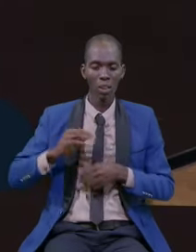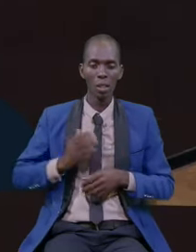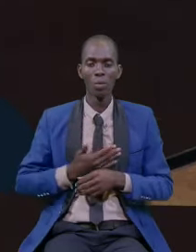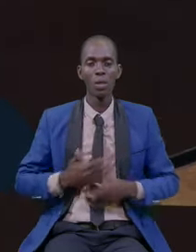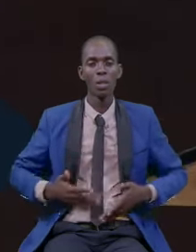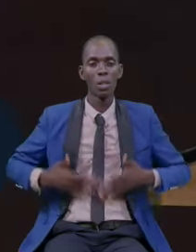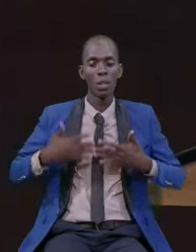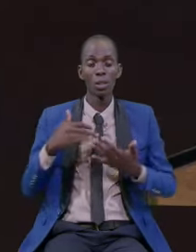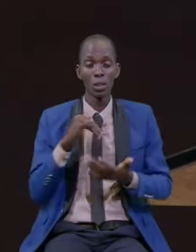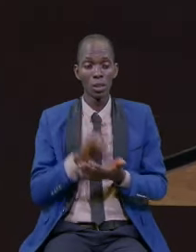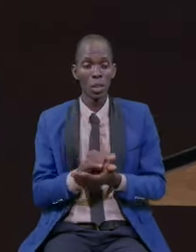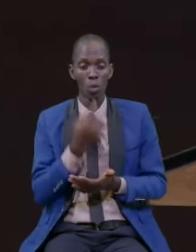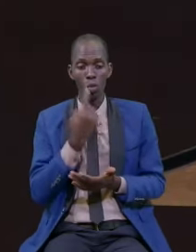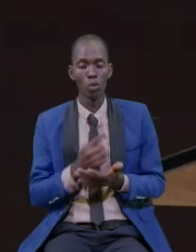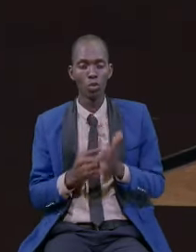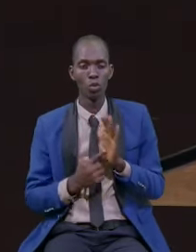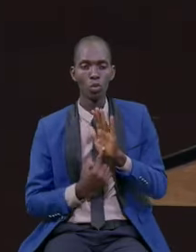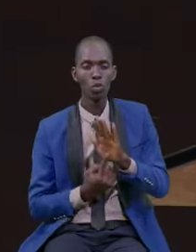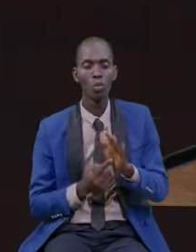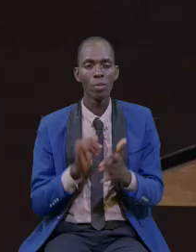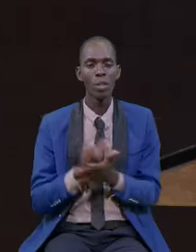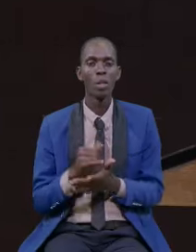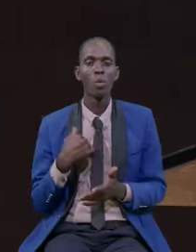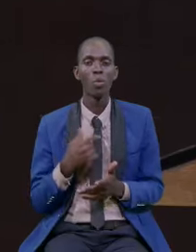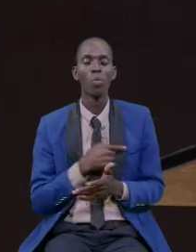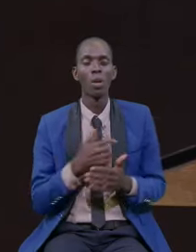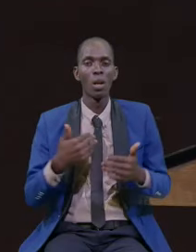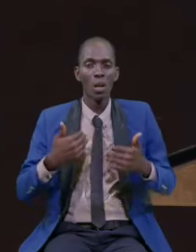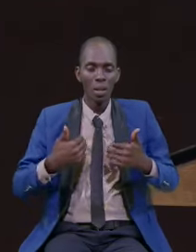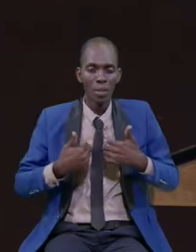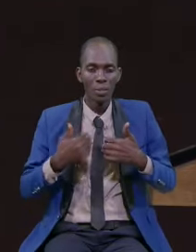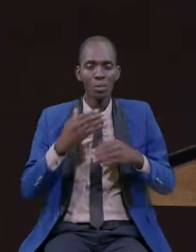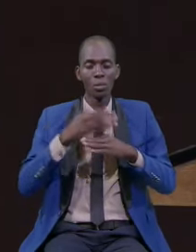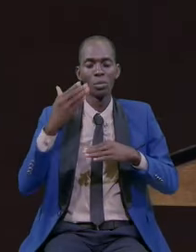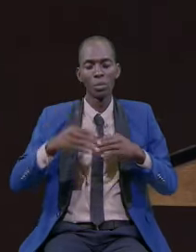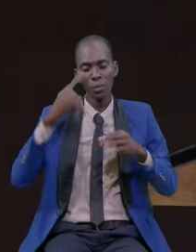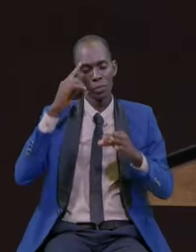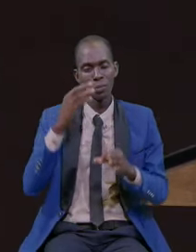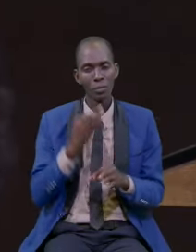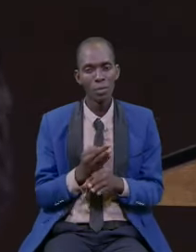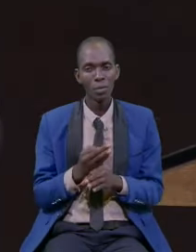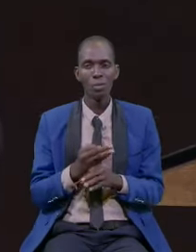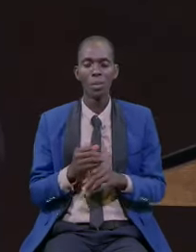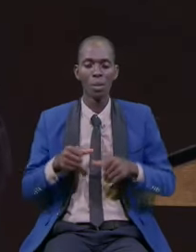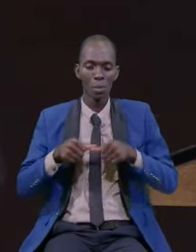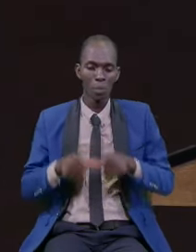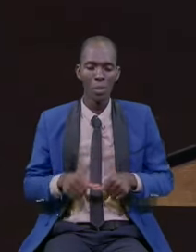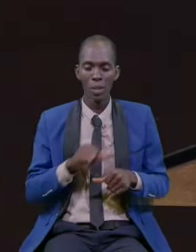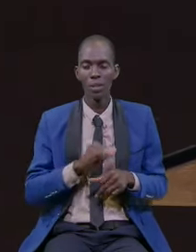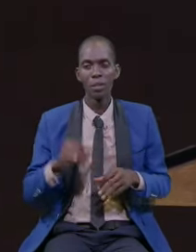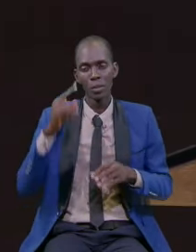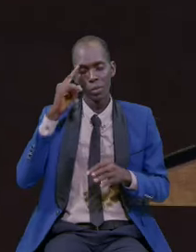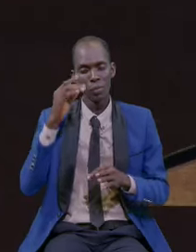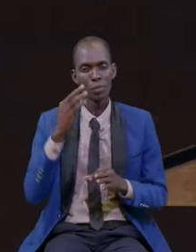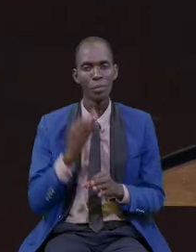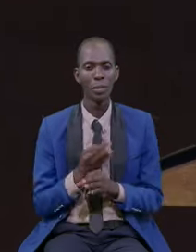a decisive faith, living faith, abiding faith, and a kind of